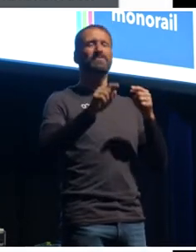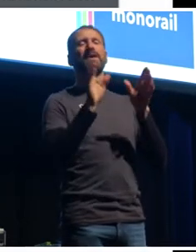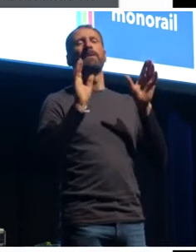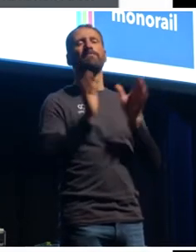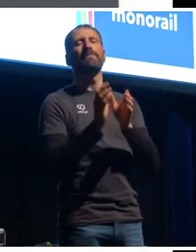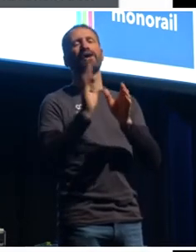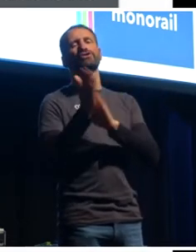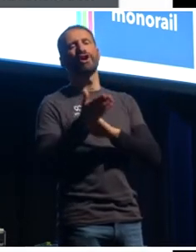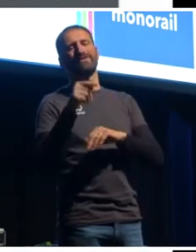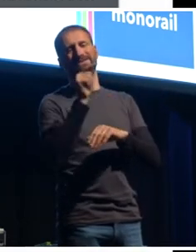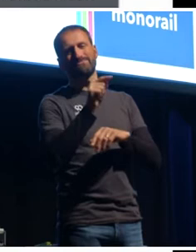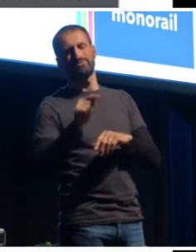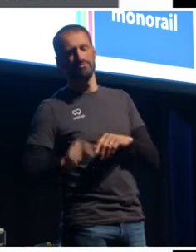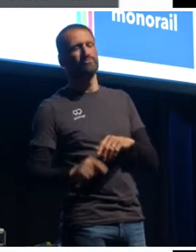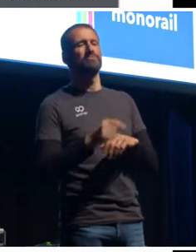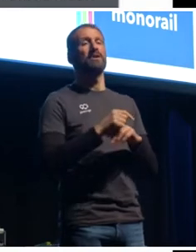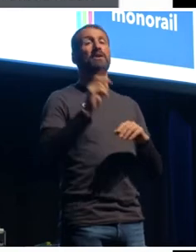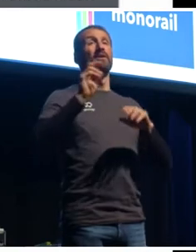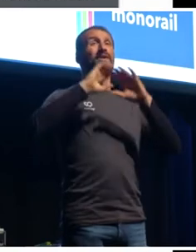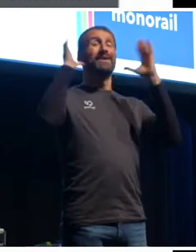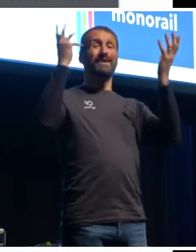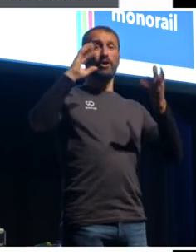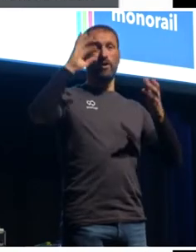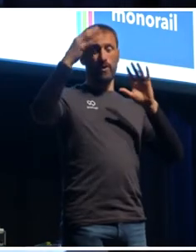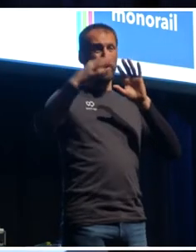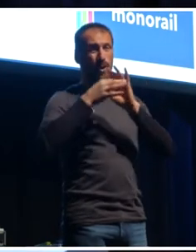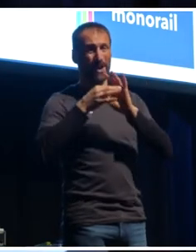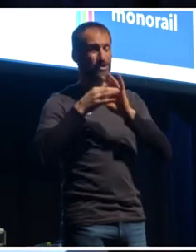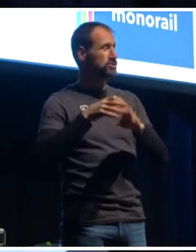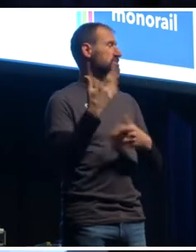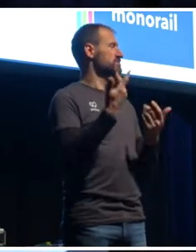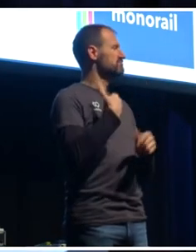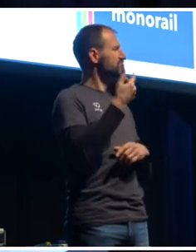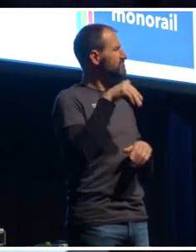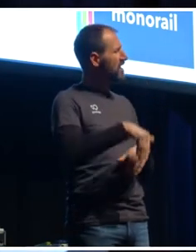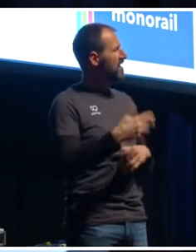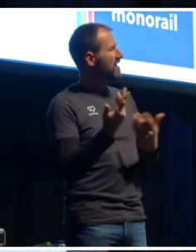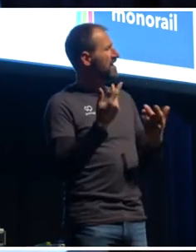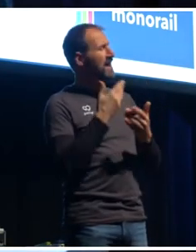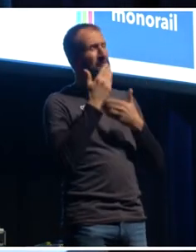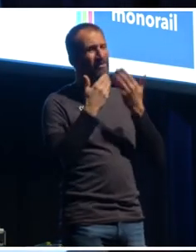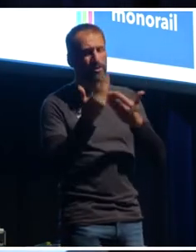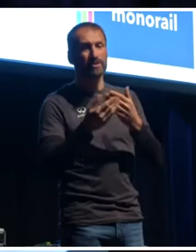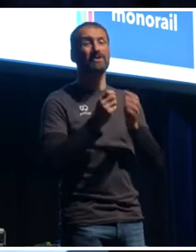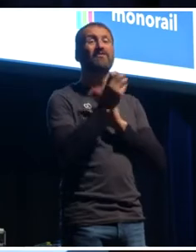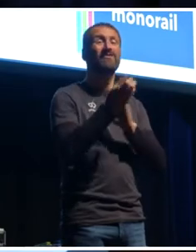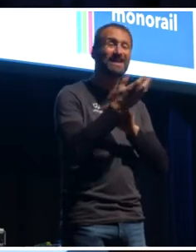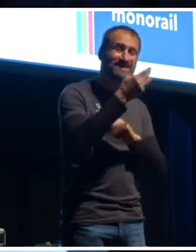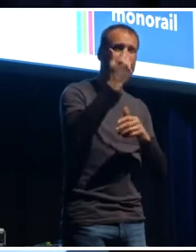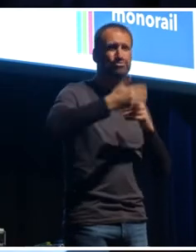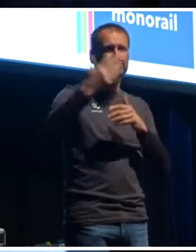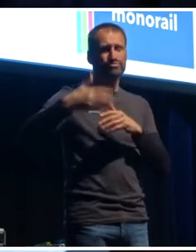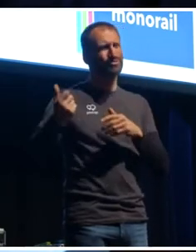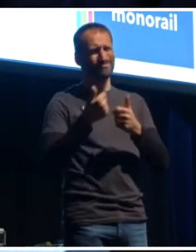recommendations, geolocation, feeds for our users, and a lot of other stuff. And one thing that you noticed